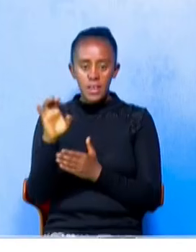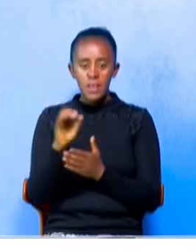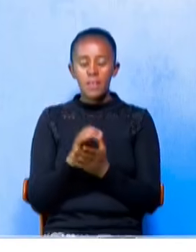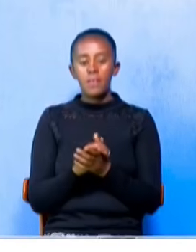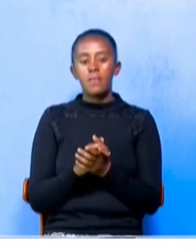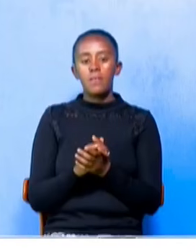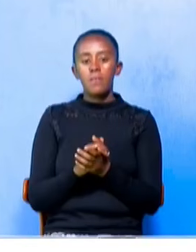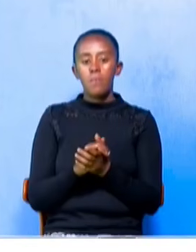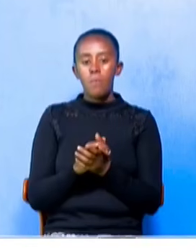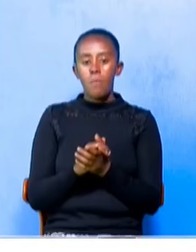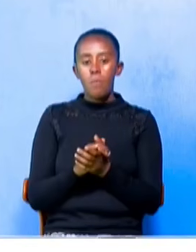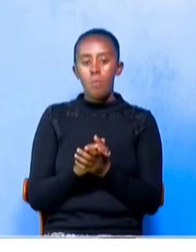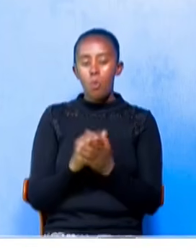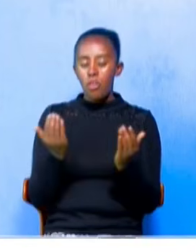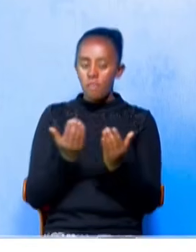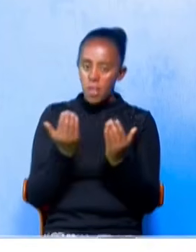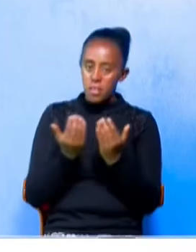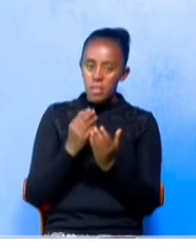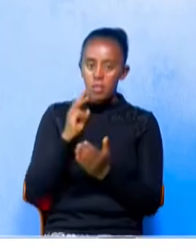Motivate him.